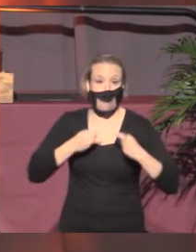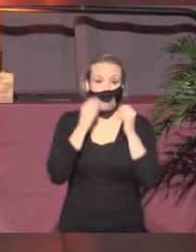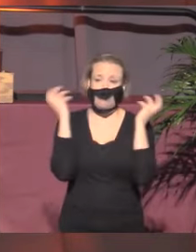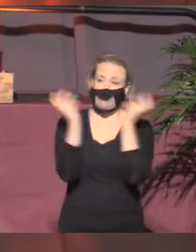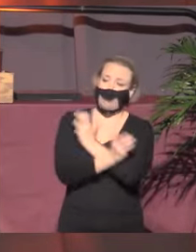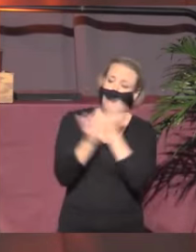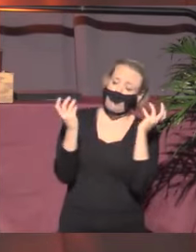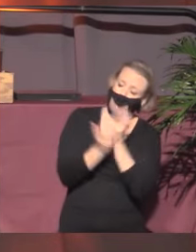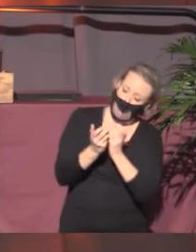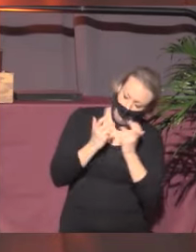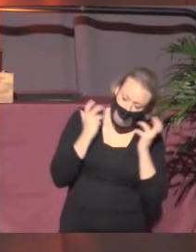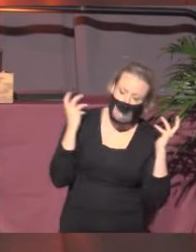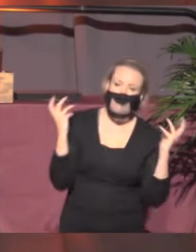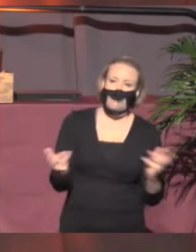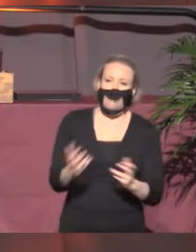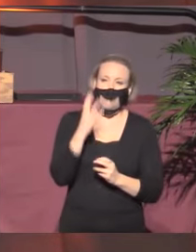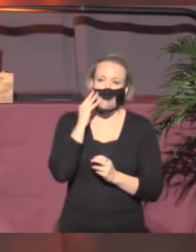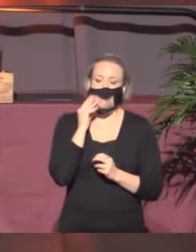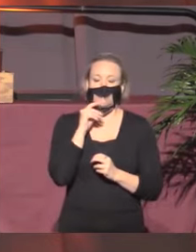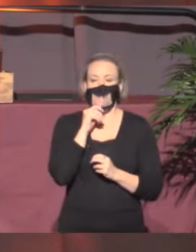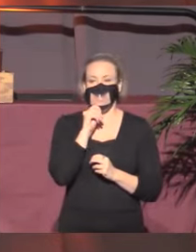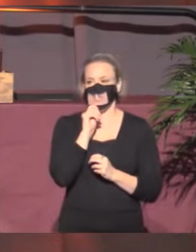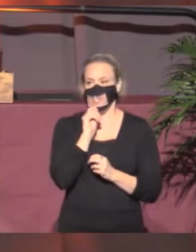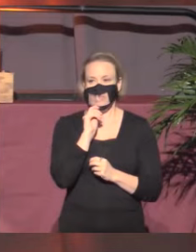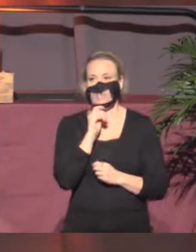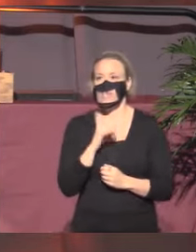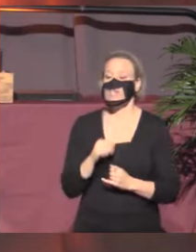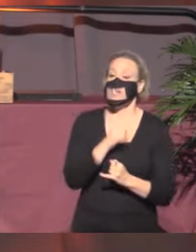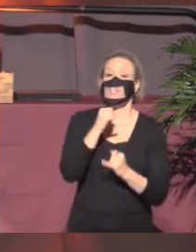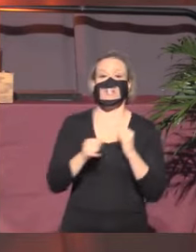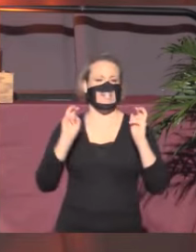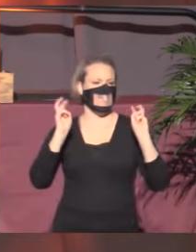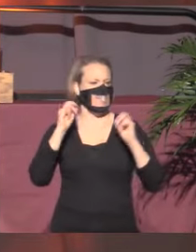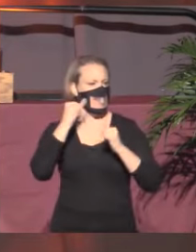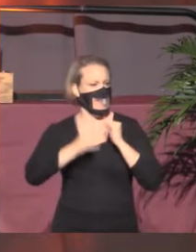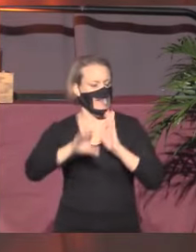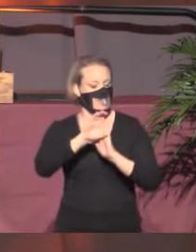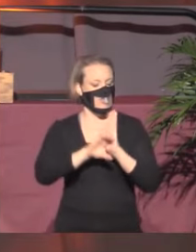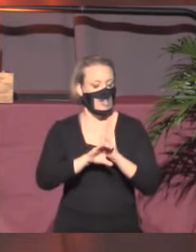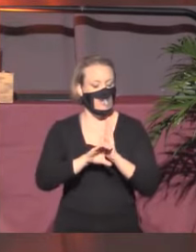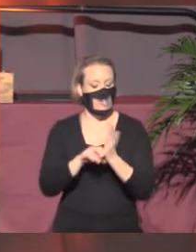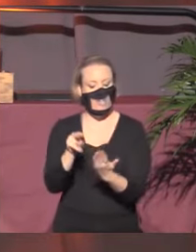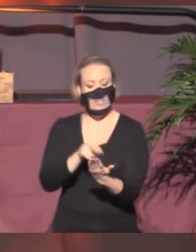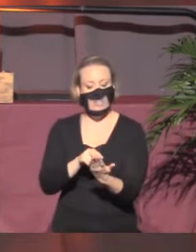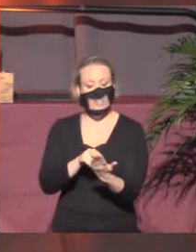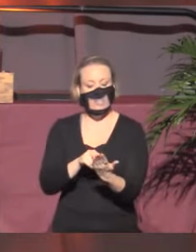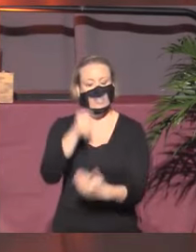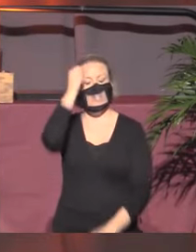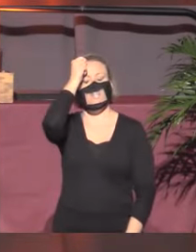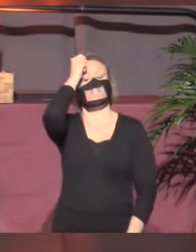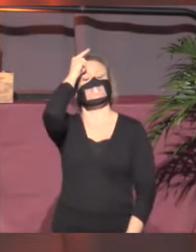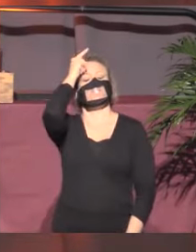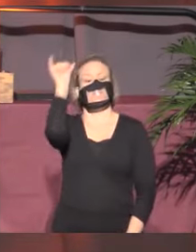experience. As I read his last chapter, I began to not only piece together the reason I had received this gift,